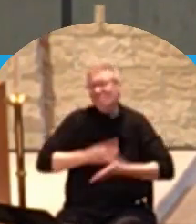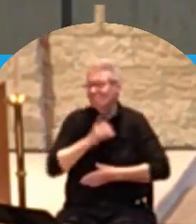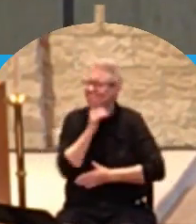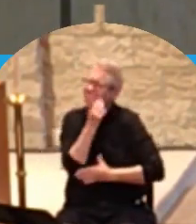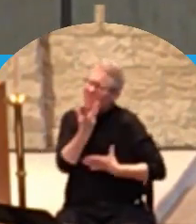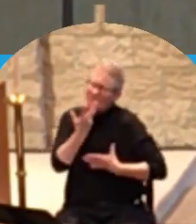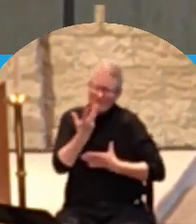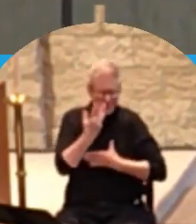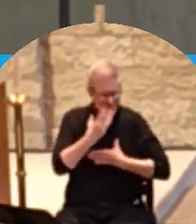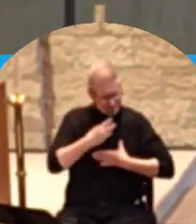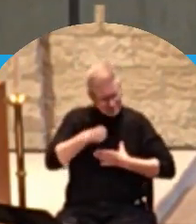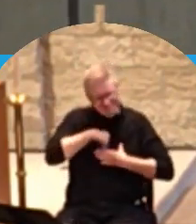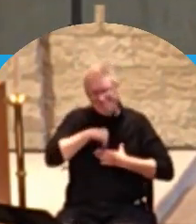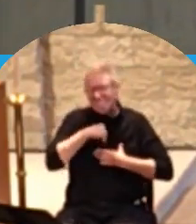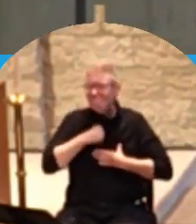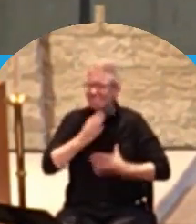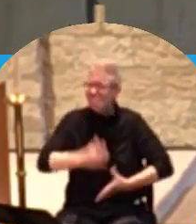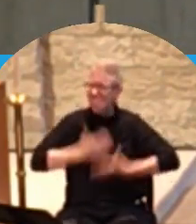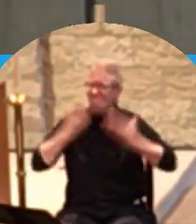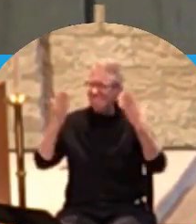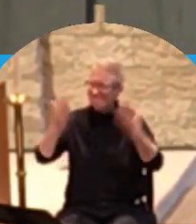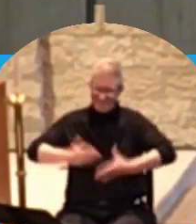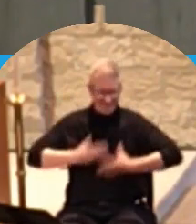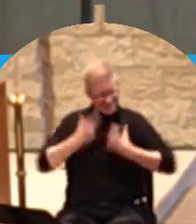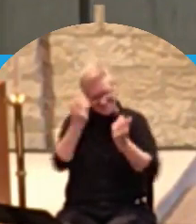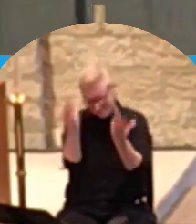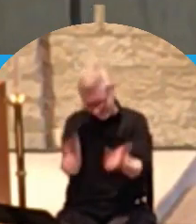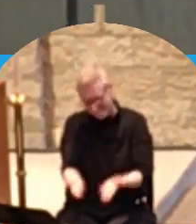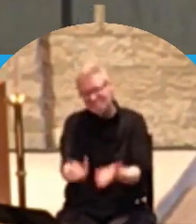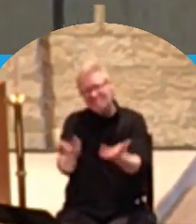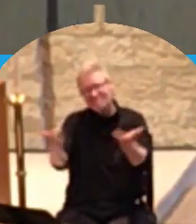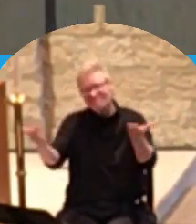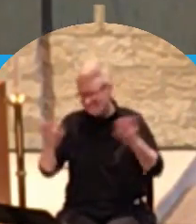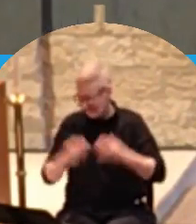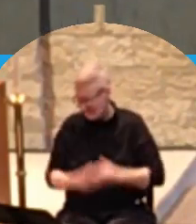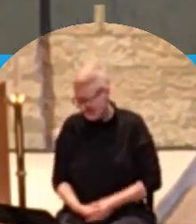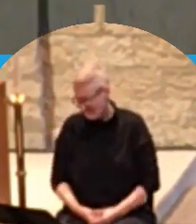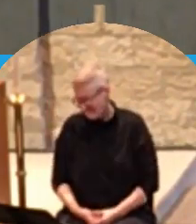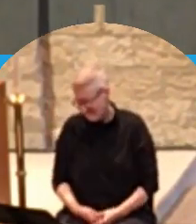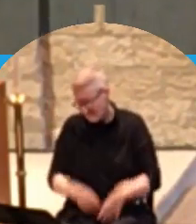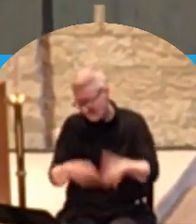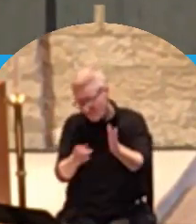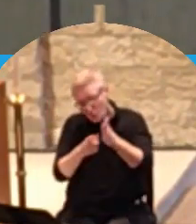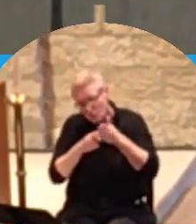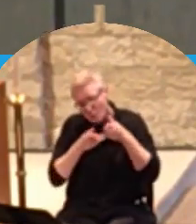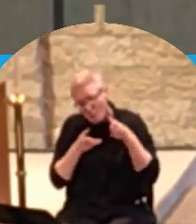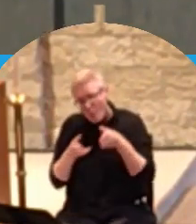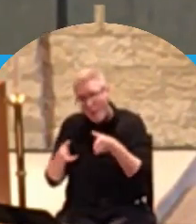Dave, deepest joy is all that you are. Show the way.